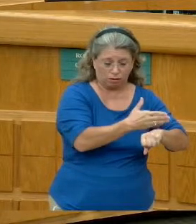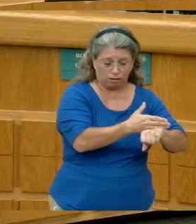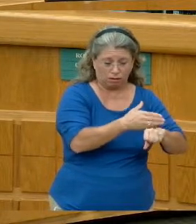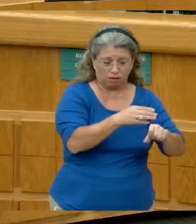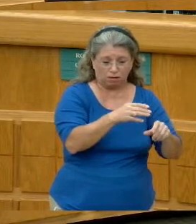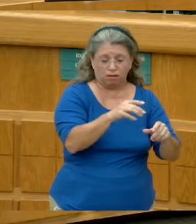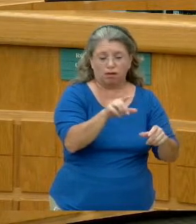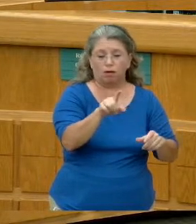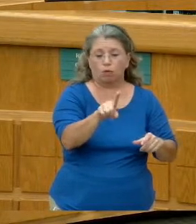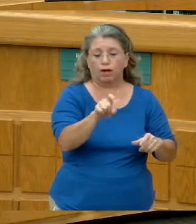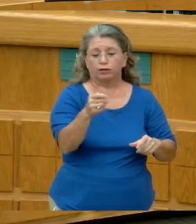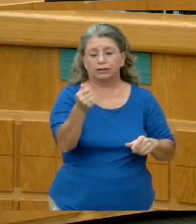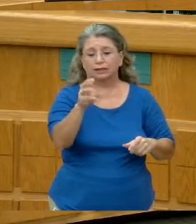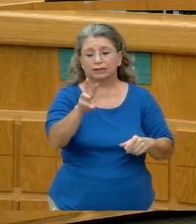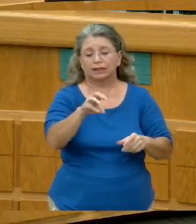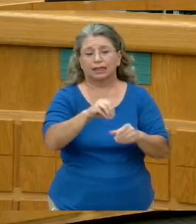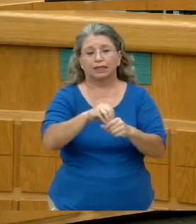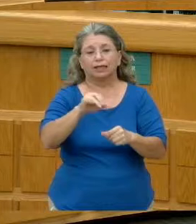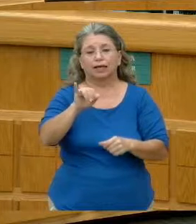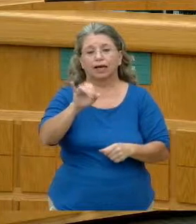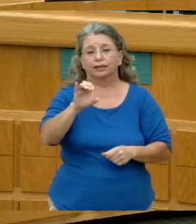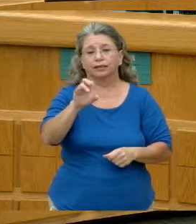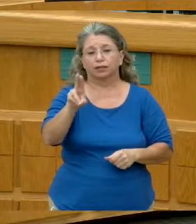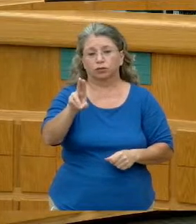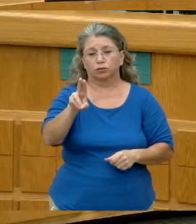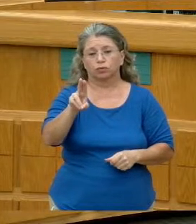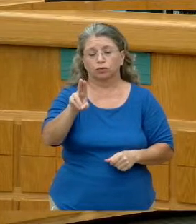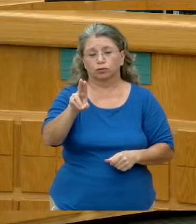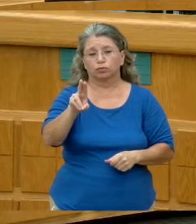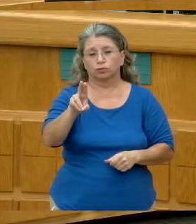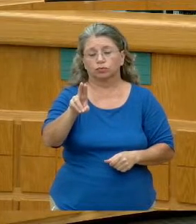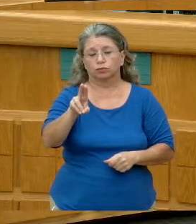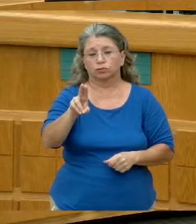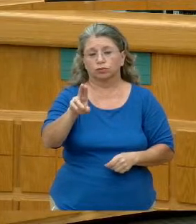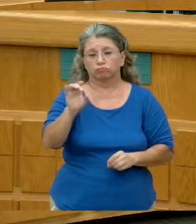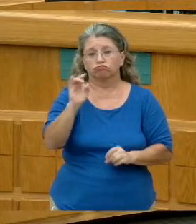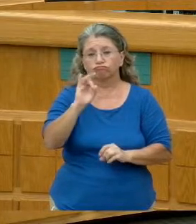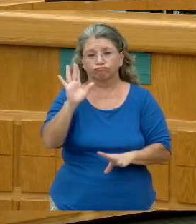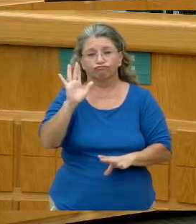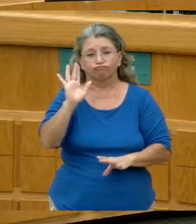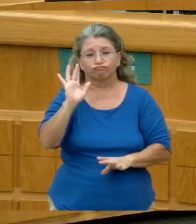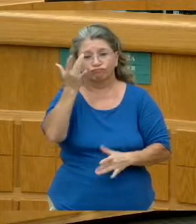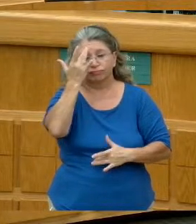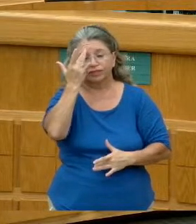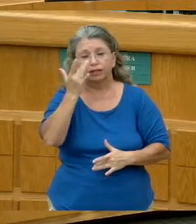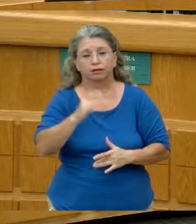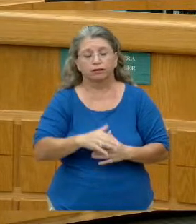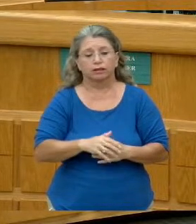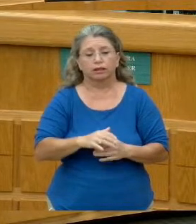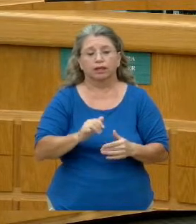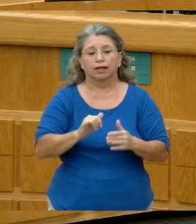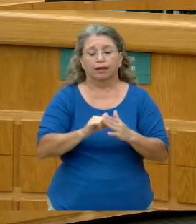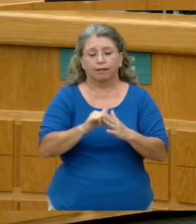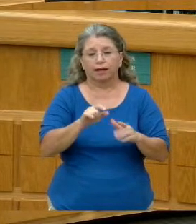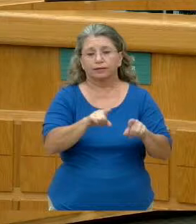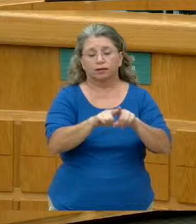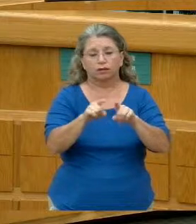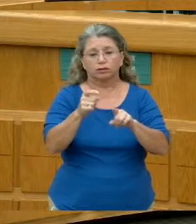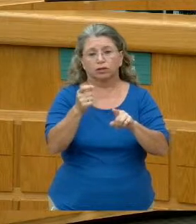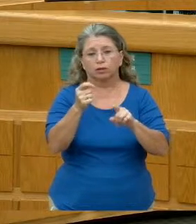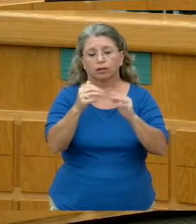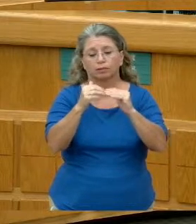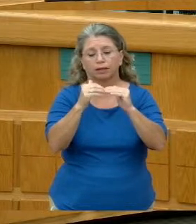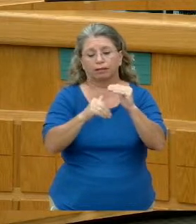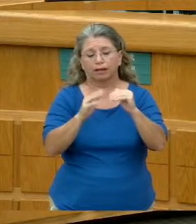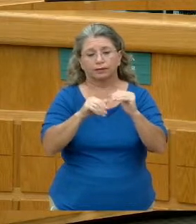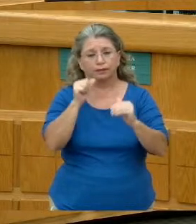116 are in ICU, an intensive care unit. And that is also six less, or it's fewer than yesterday.